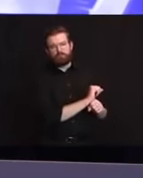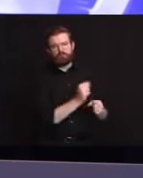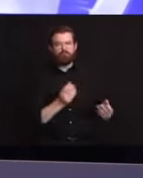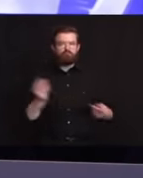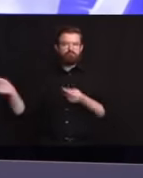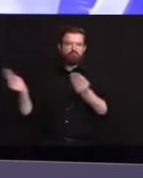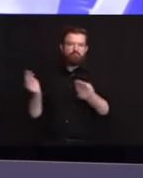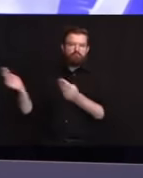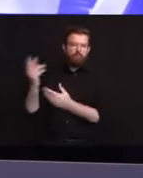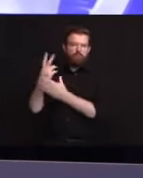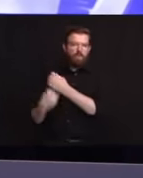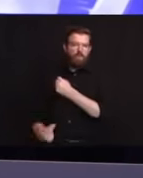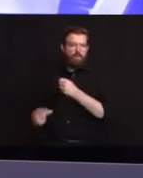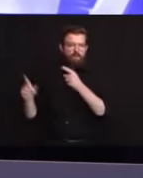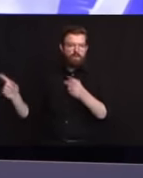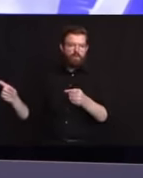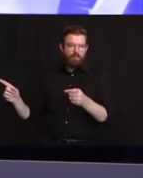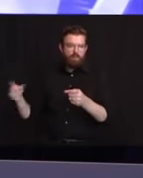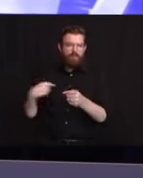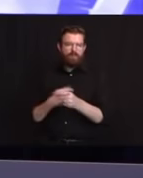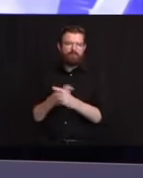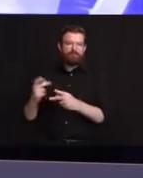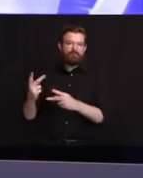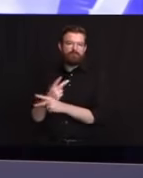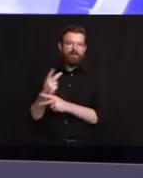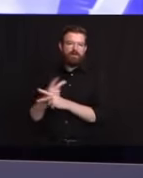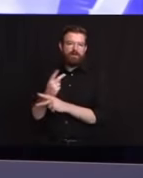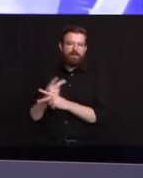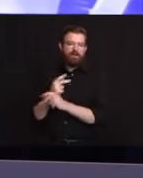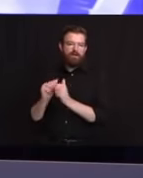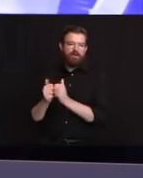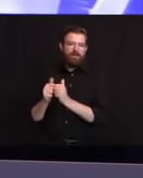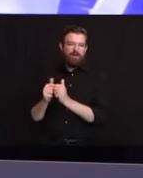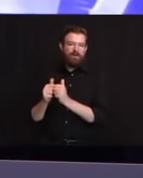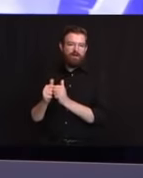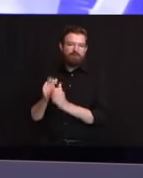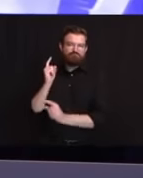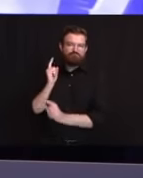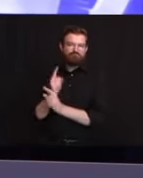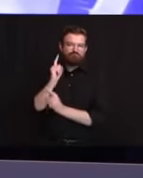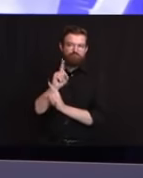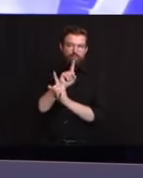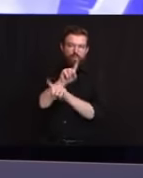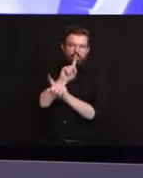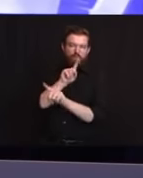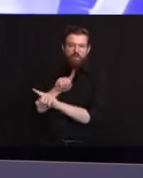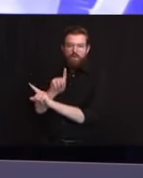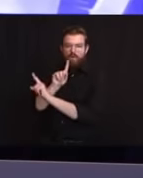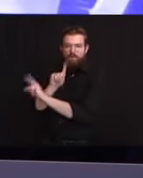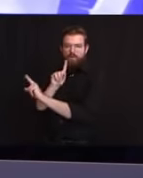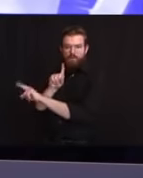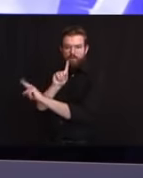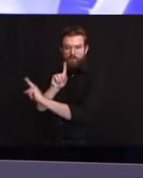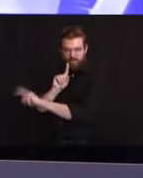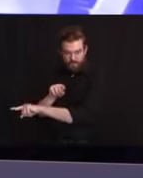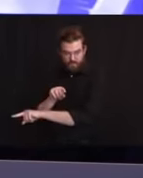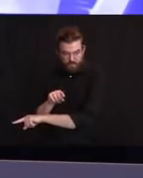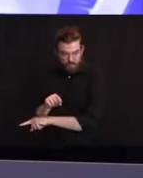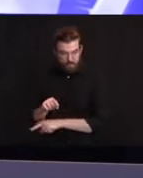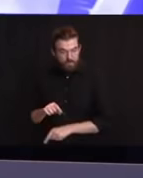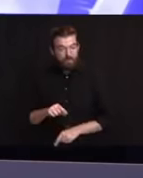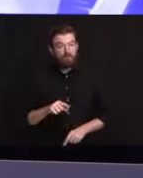expect we'll report to both. There's been no enforcement at this point in time. I would expect that we would follow